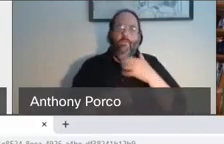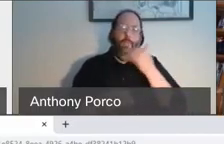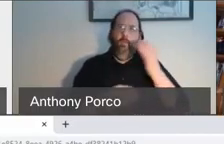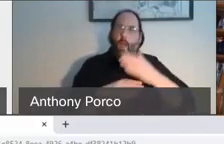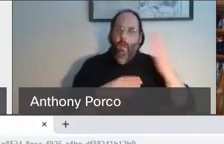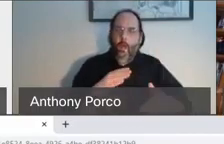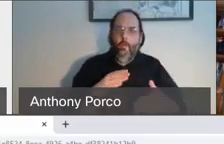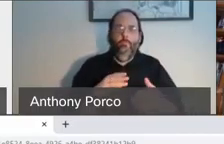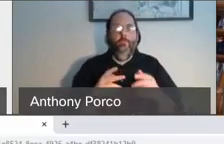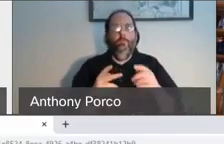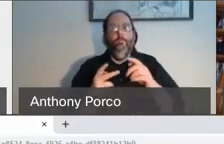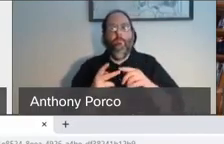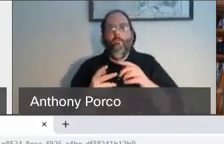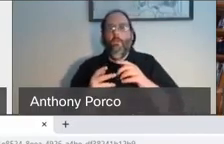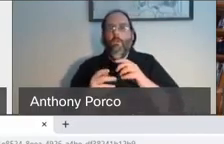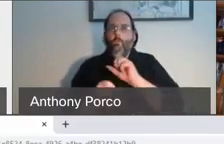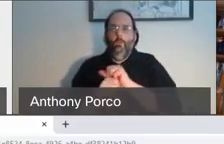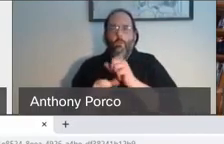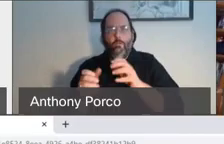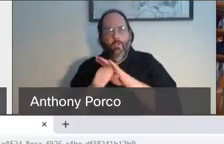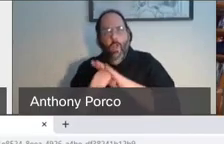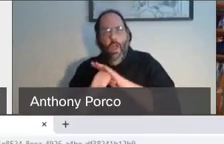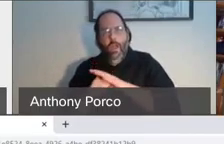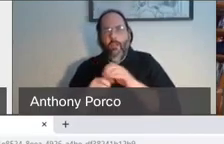how to deal with work stress during the workday,